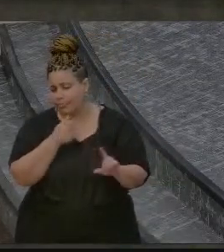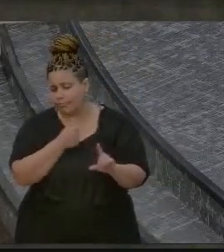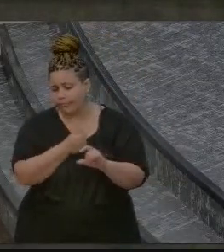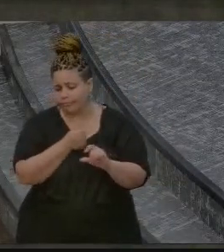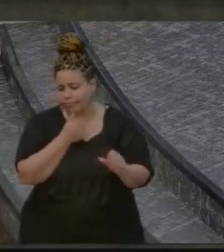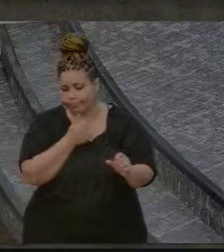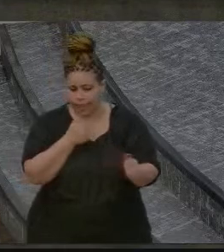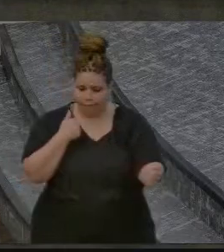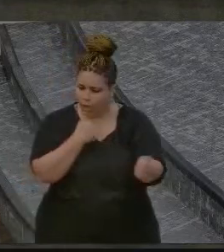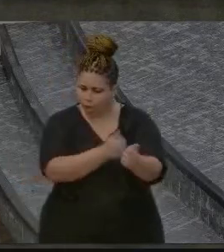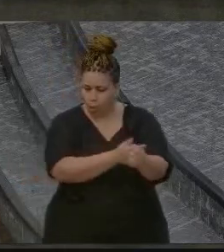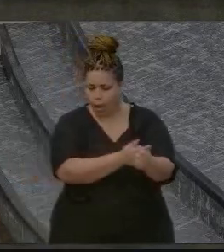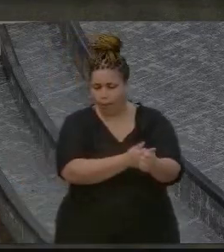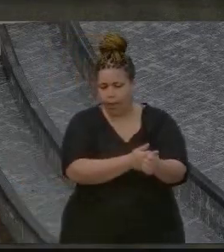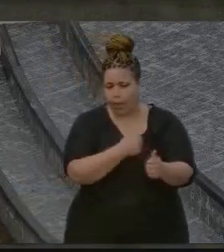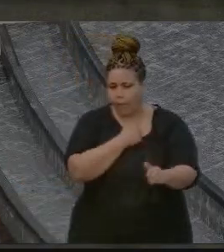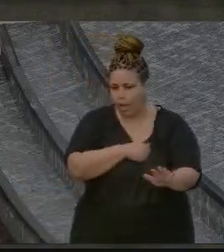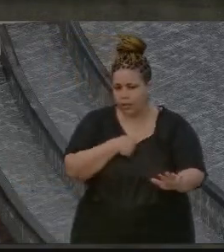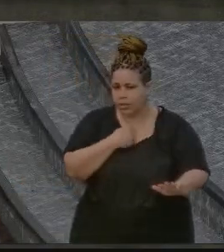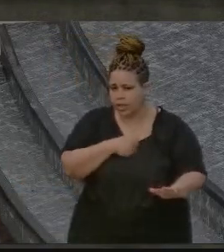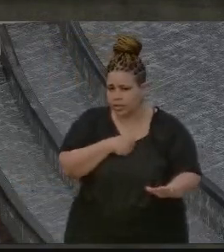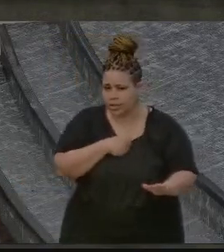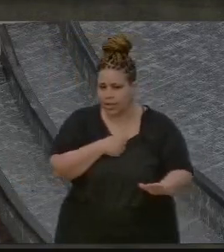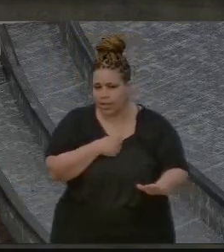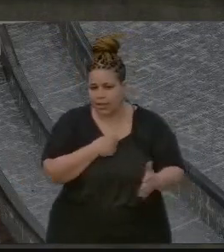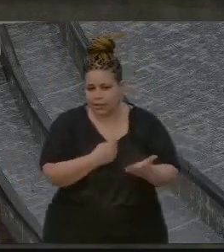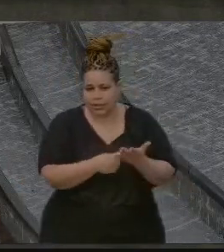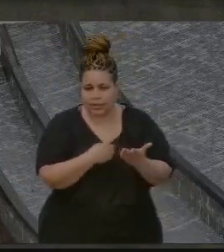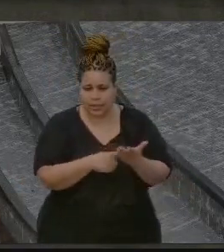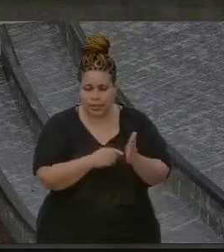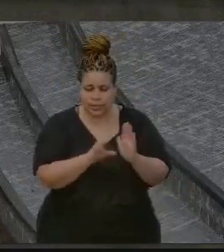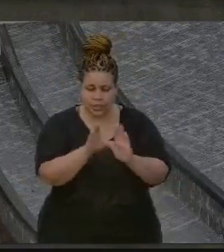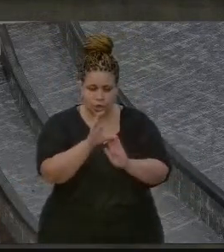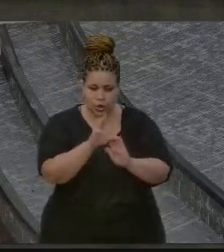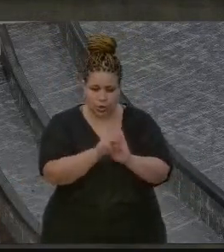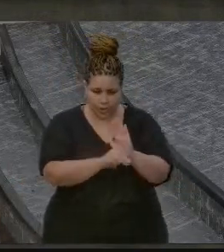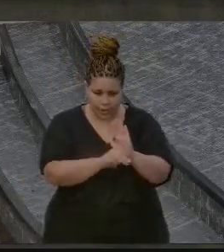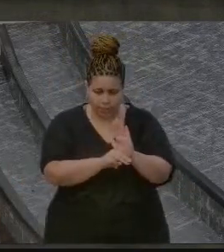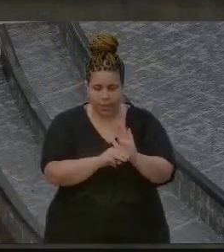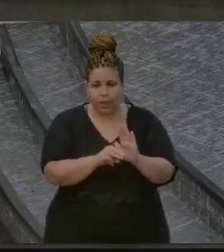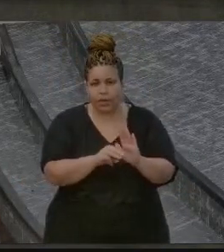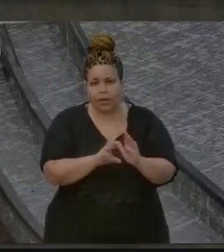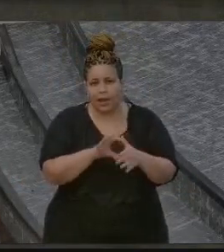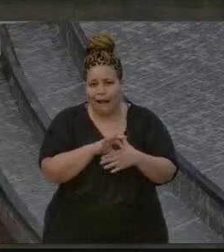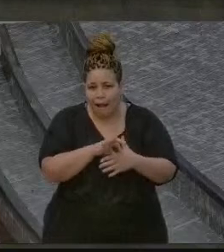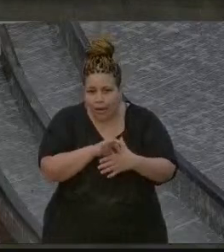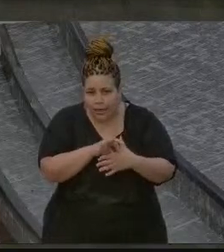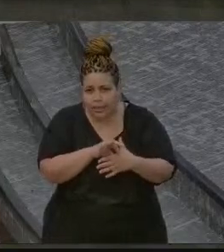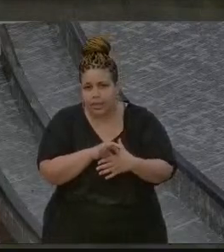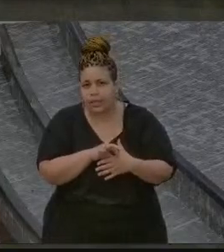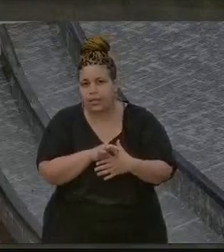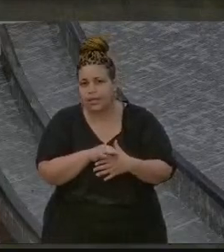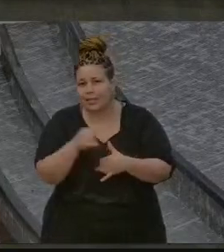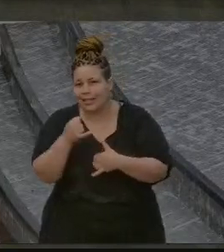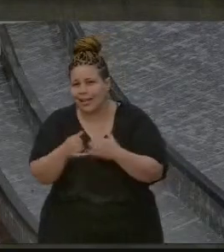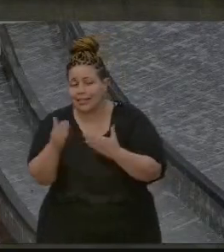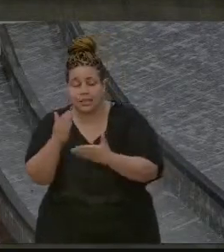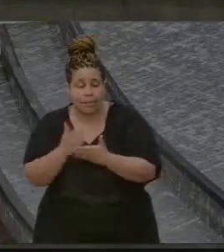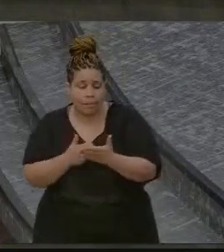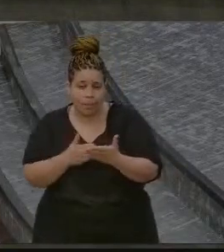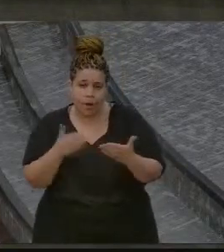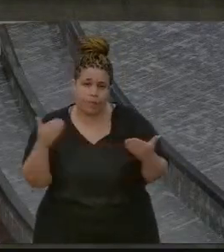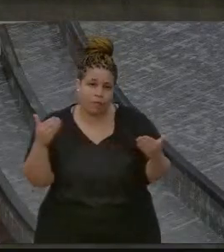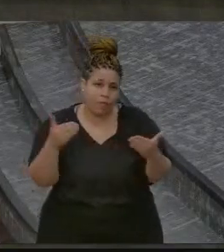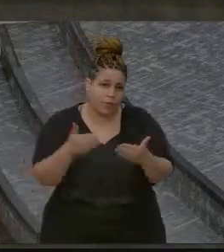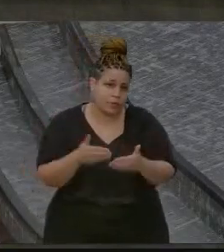In the first part where it talks about curriculum content, and then the very last part saying ascertaining whether or